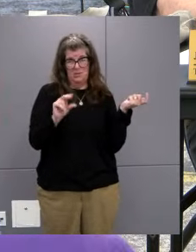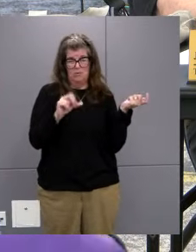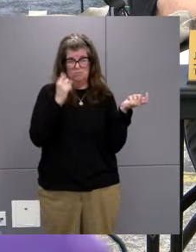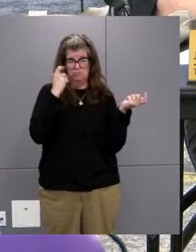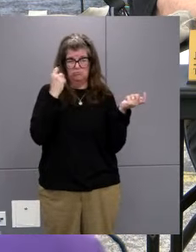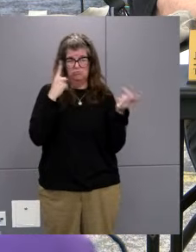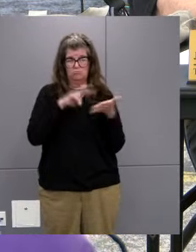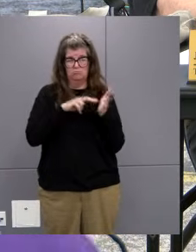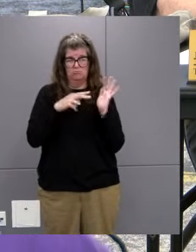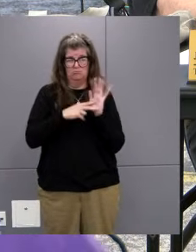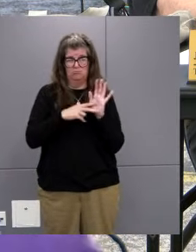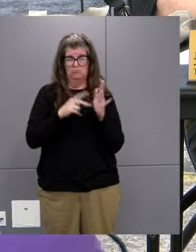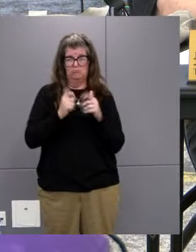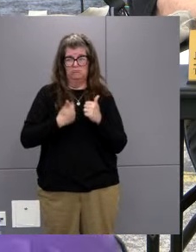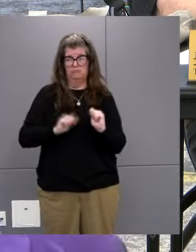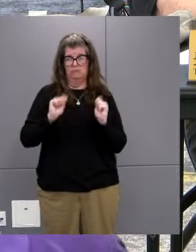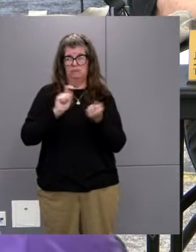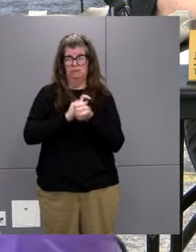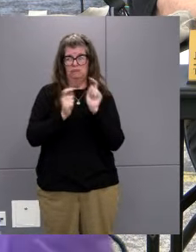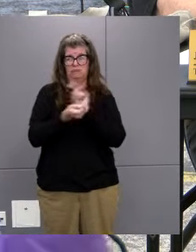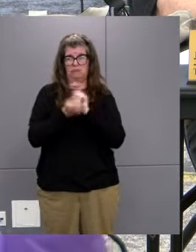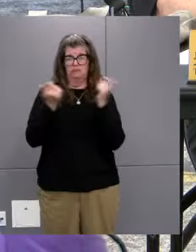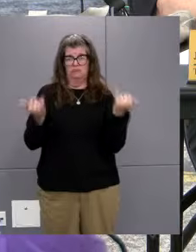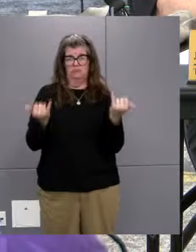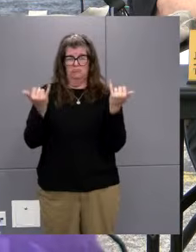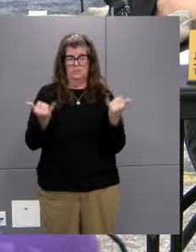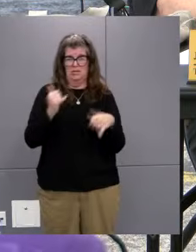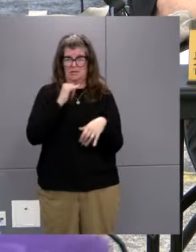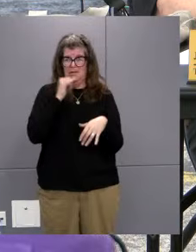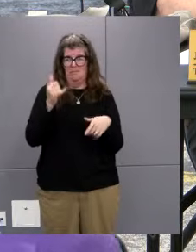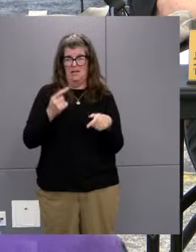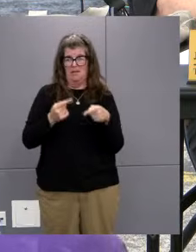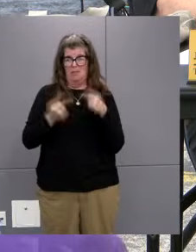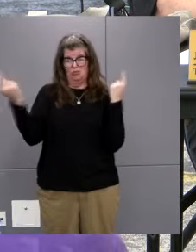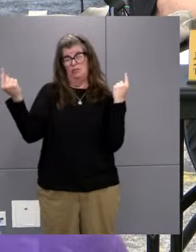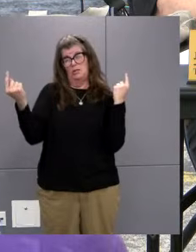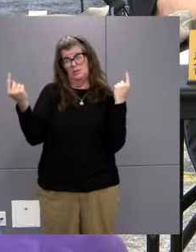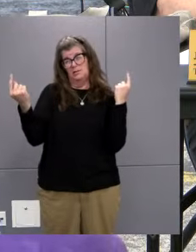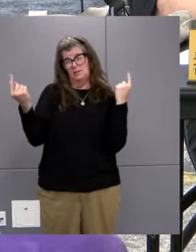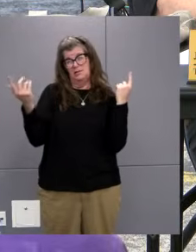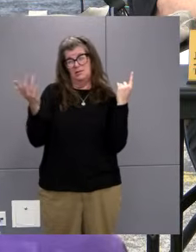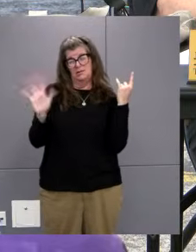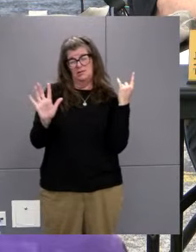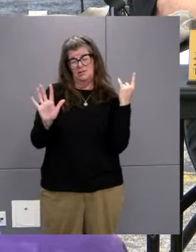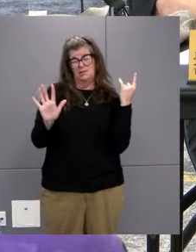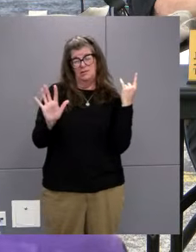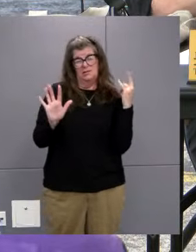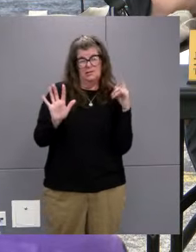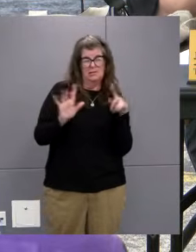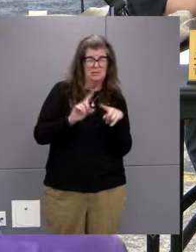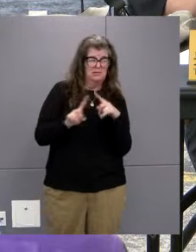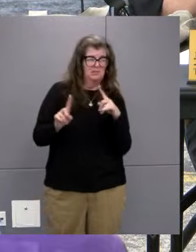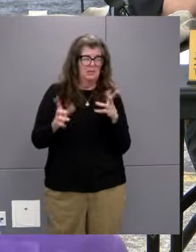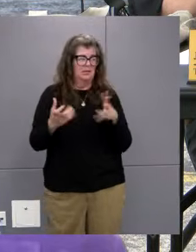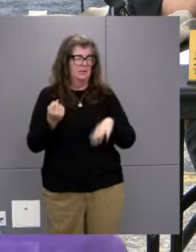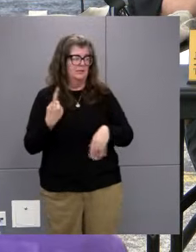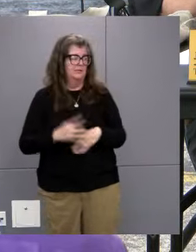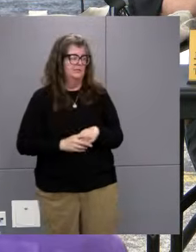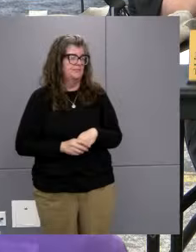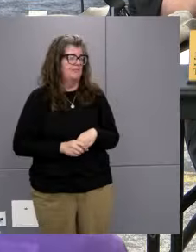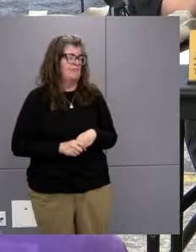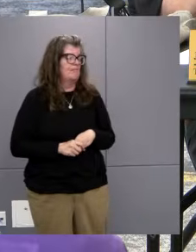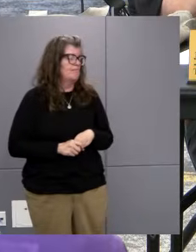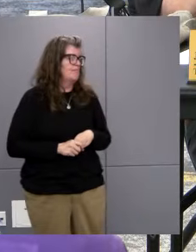trying to modernize it, and I'm not objecting to this policy. But if it dies, I understand. I don't have any hard feelings.